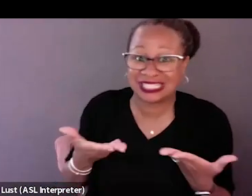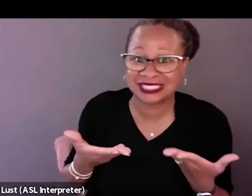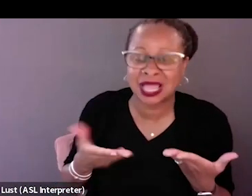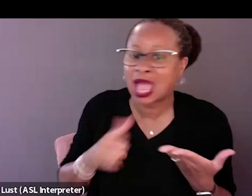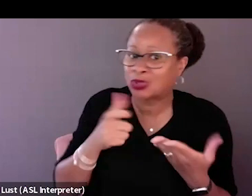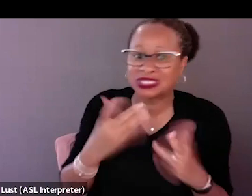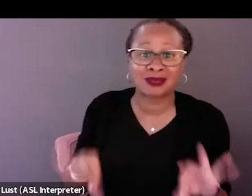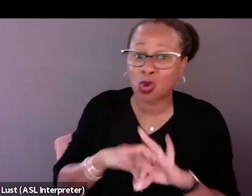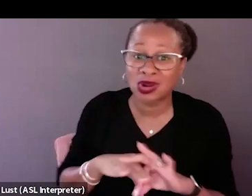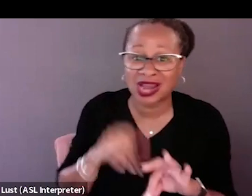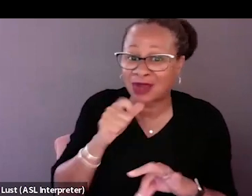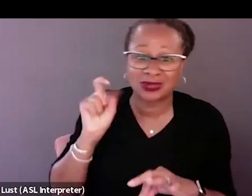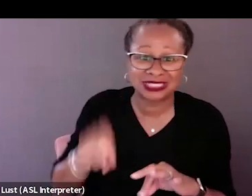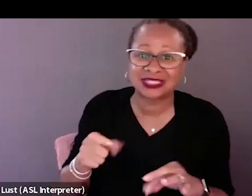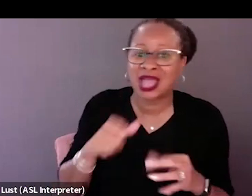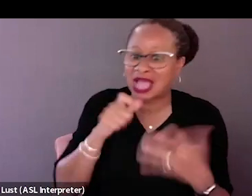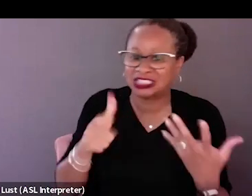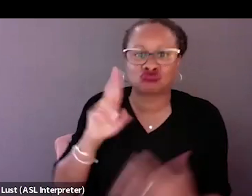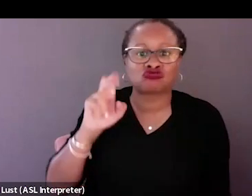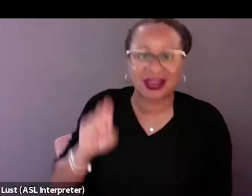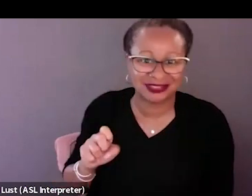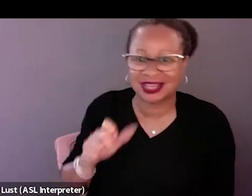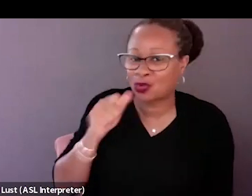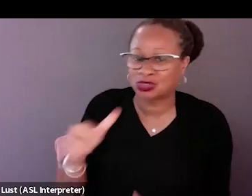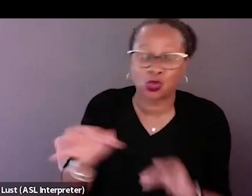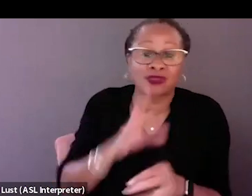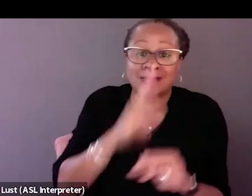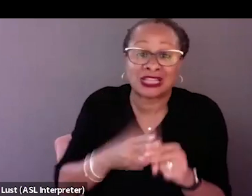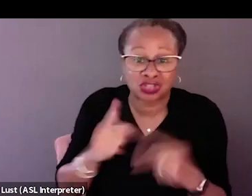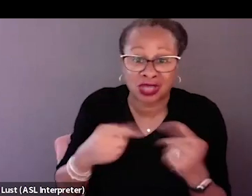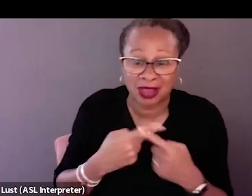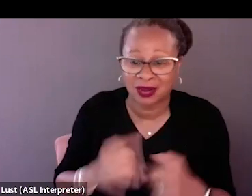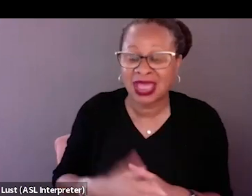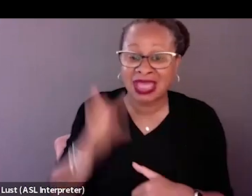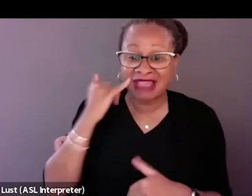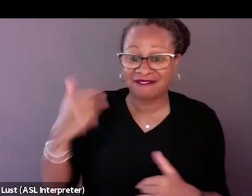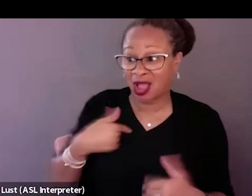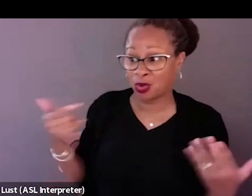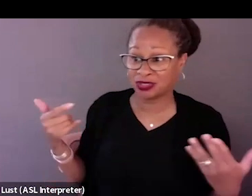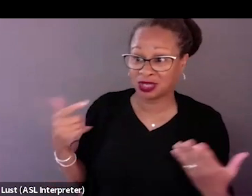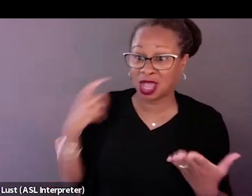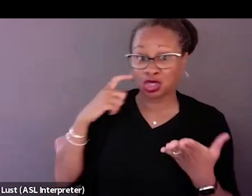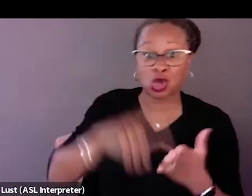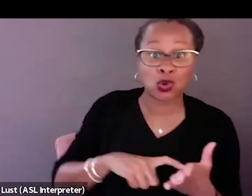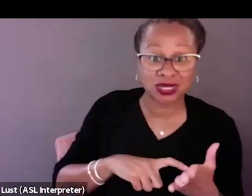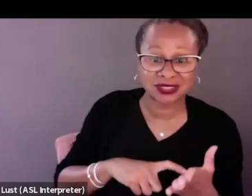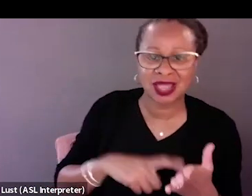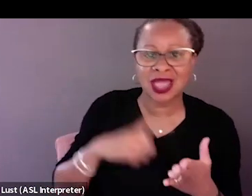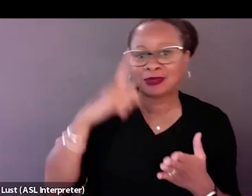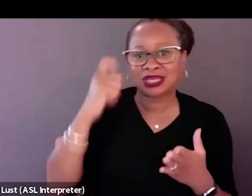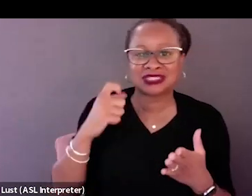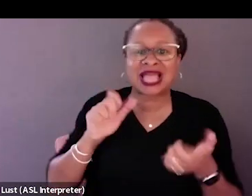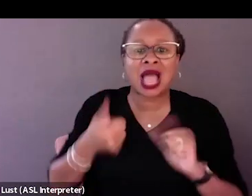a non-entity. I didn't rate when it came to if I was noticed, it was in the ways I